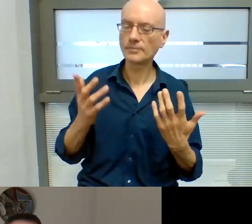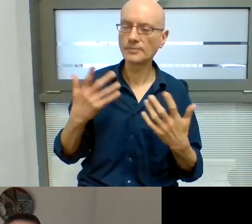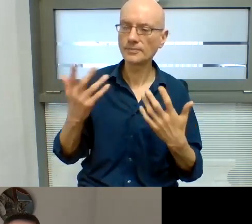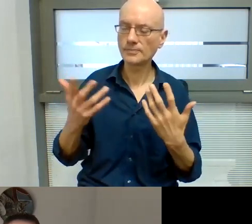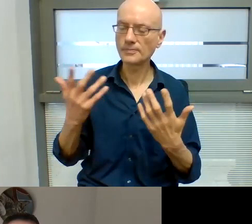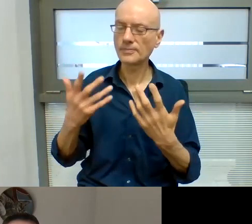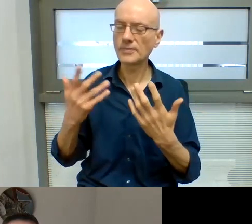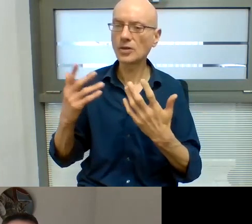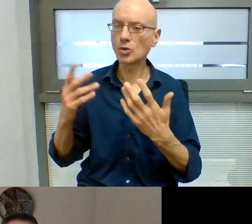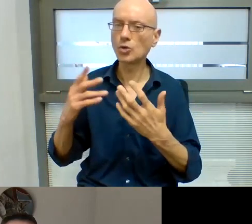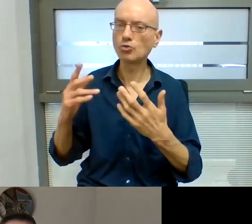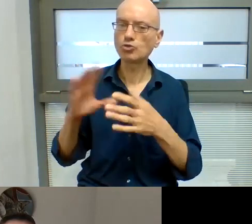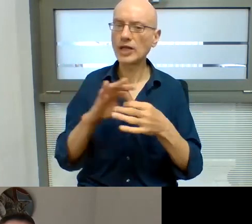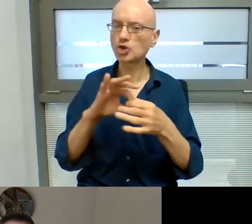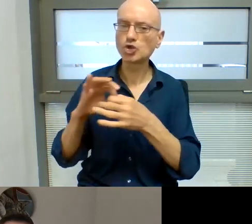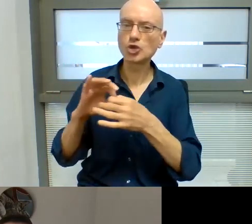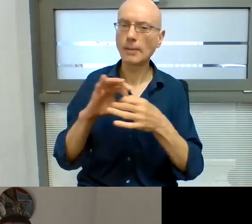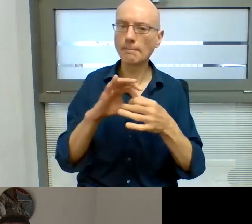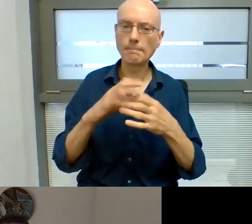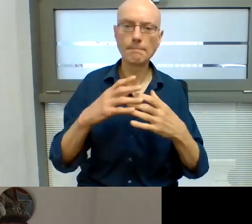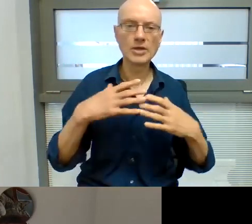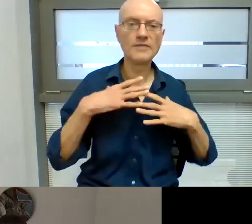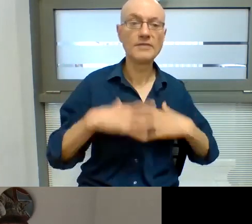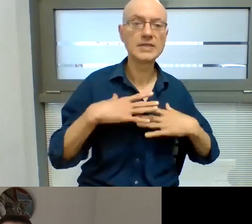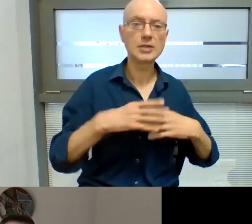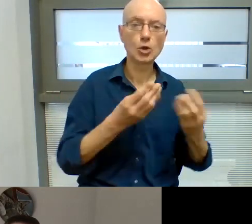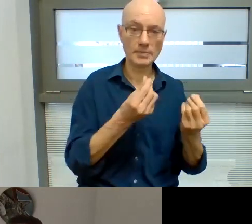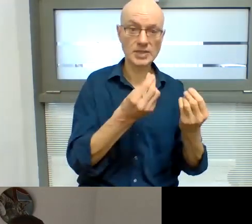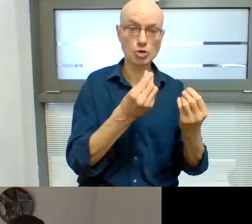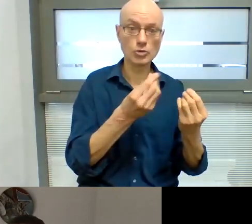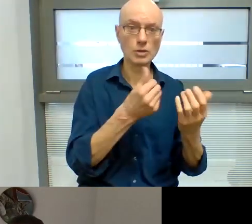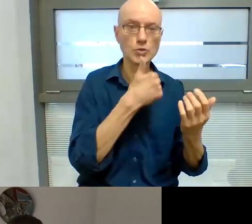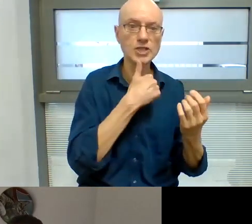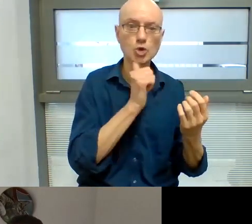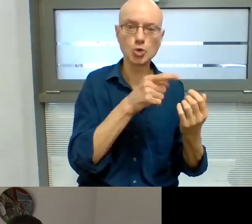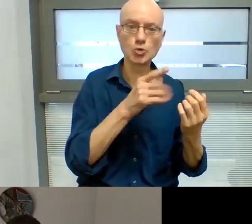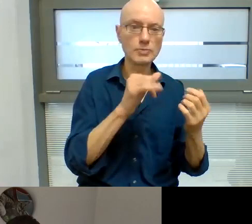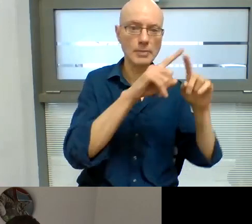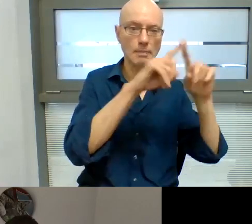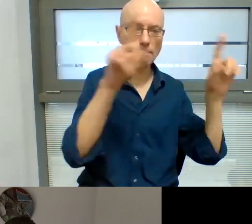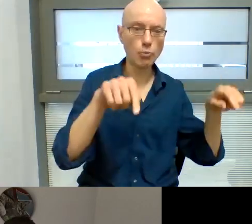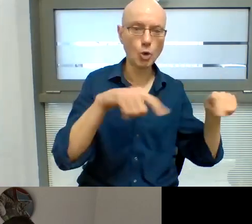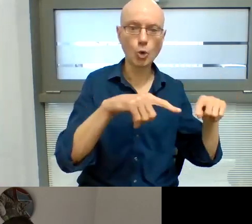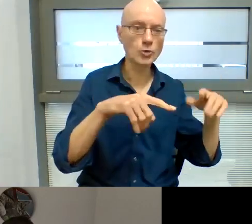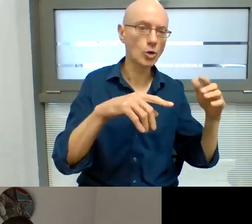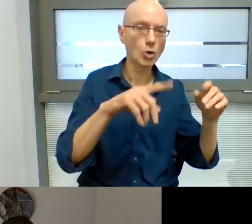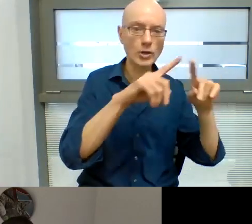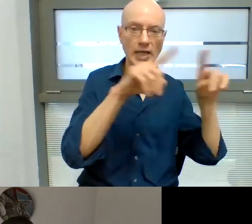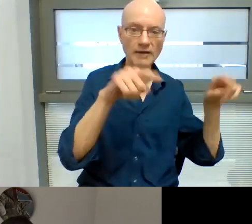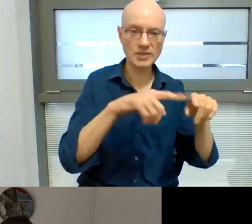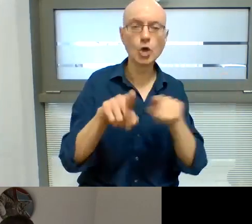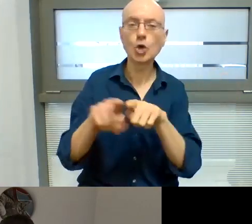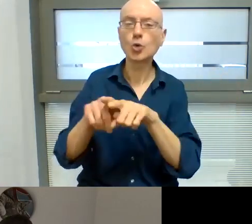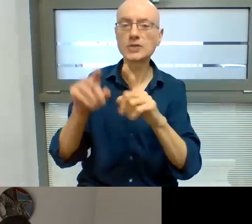kind of relationship between the two things, both the physical material that you're manipulating, whether it be on board or canvas, and the digital